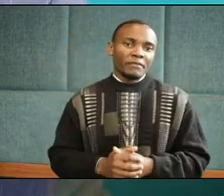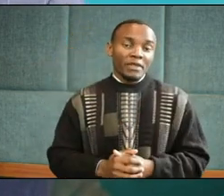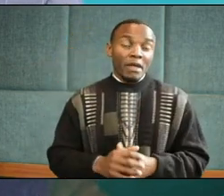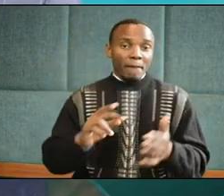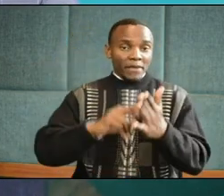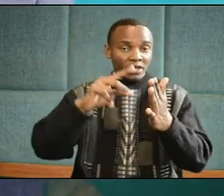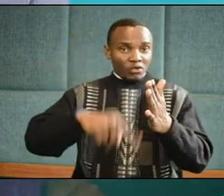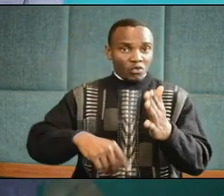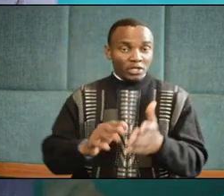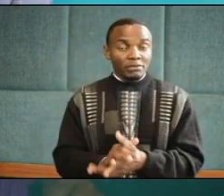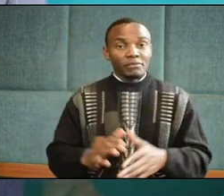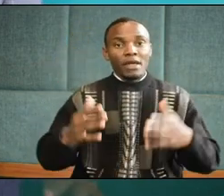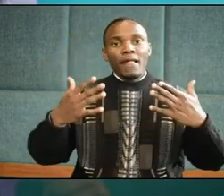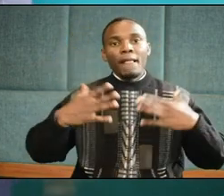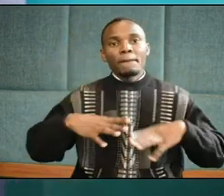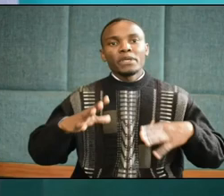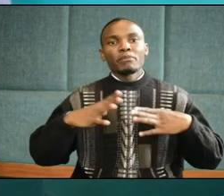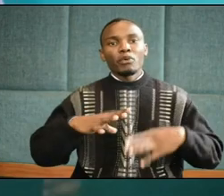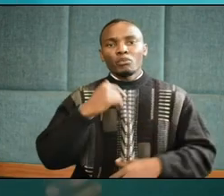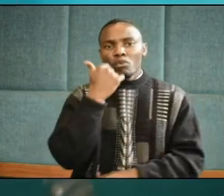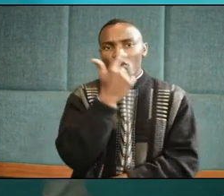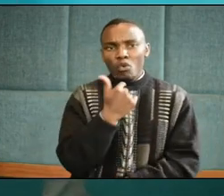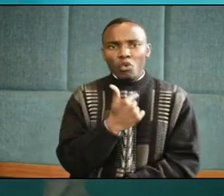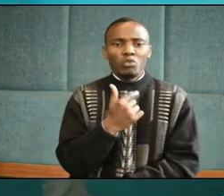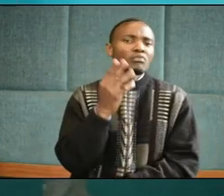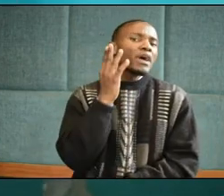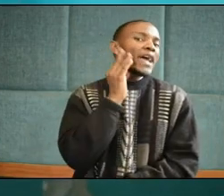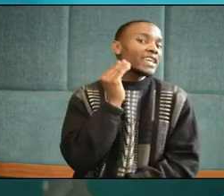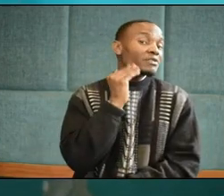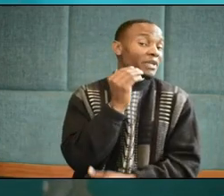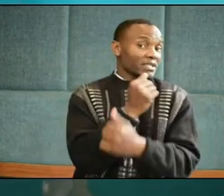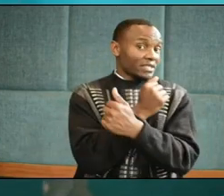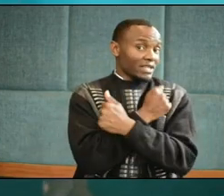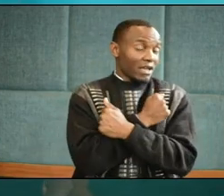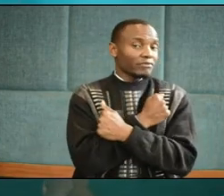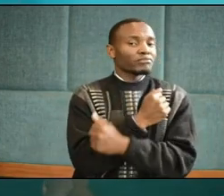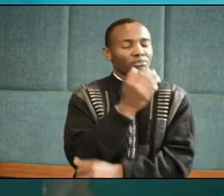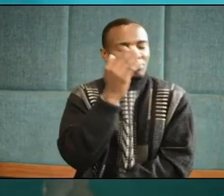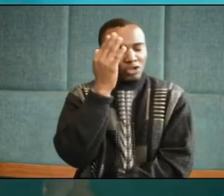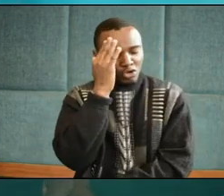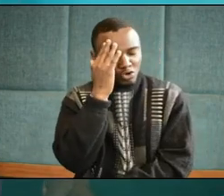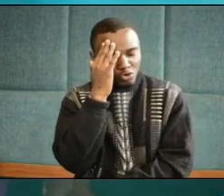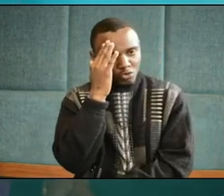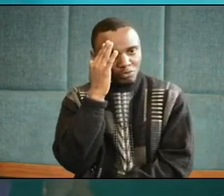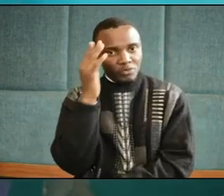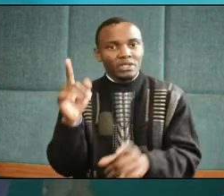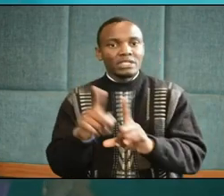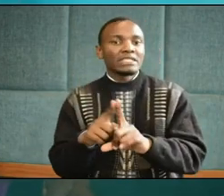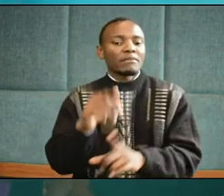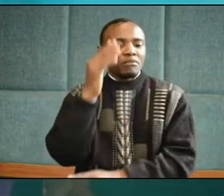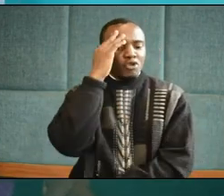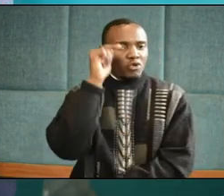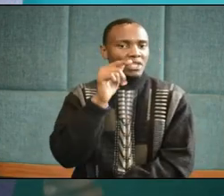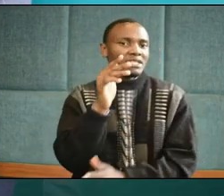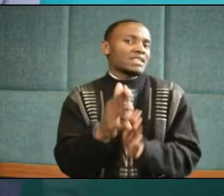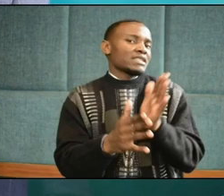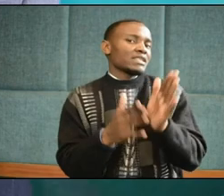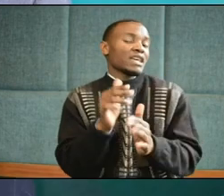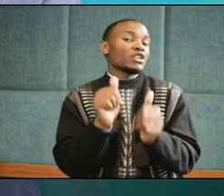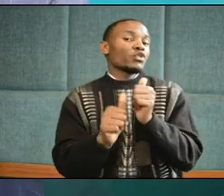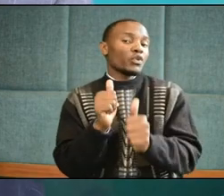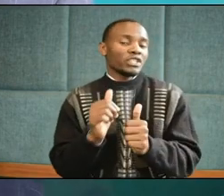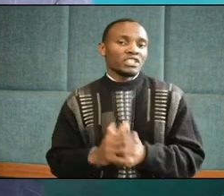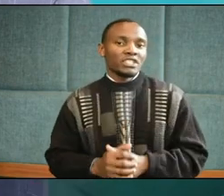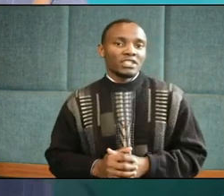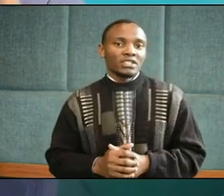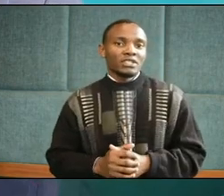therefore, those who experience it know it as a mark that is carried